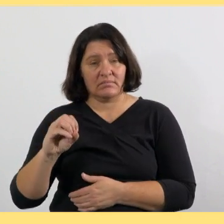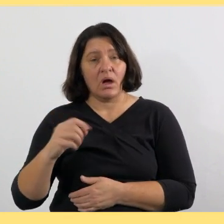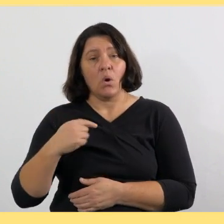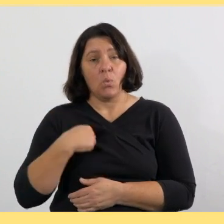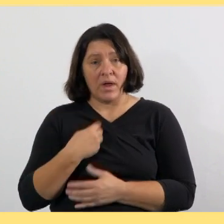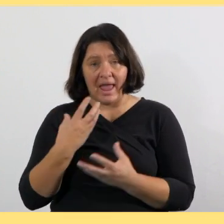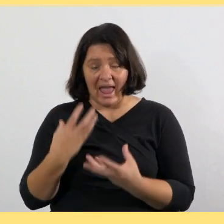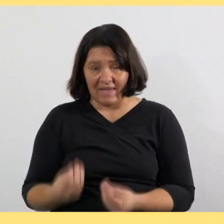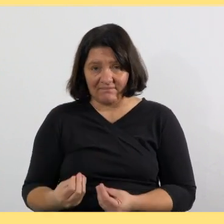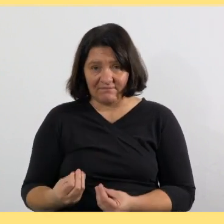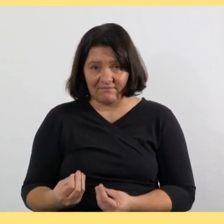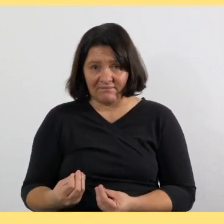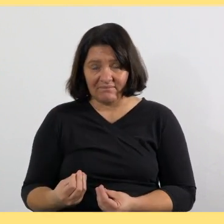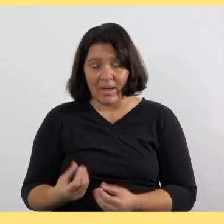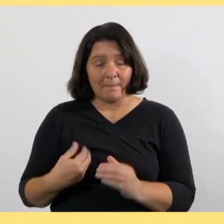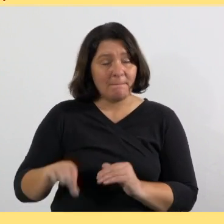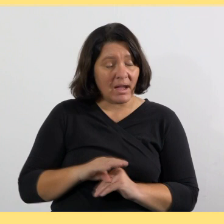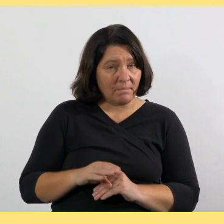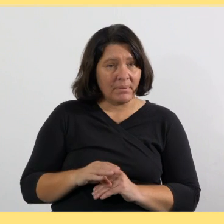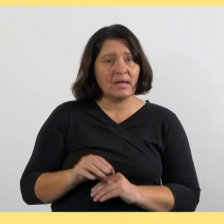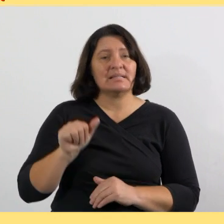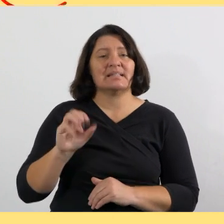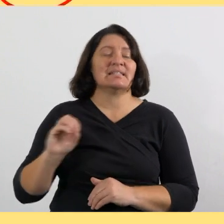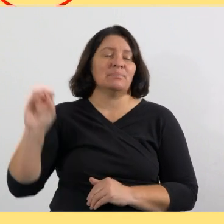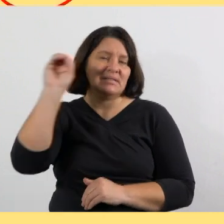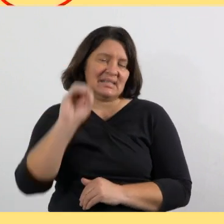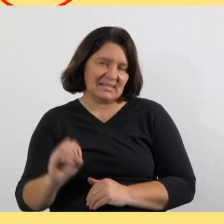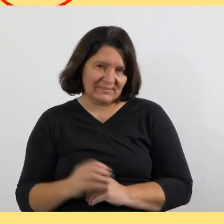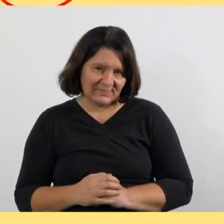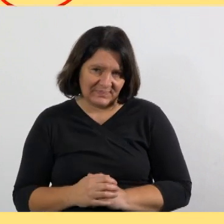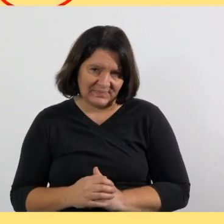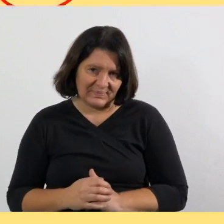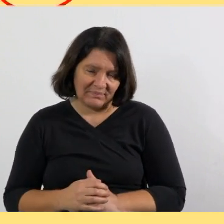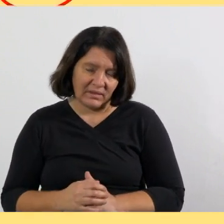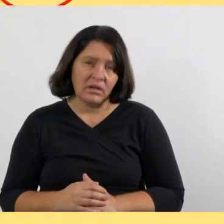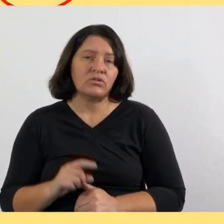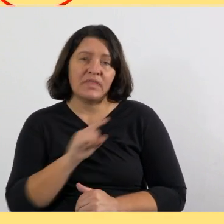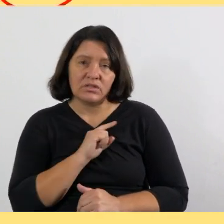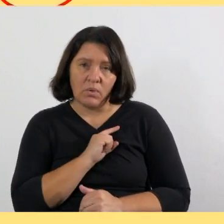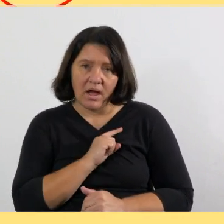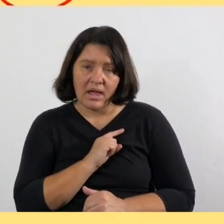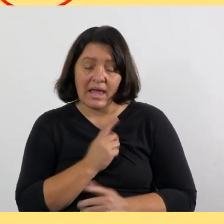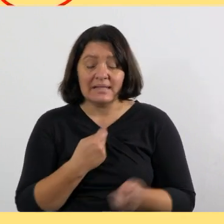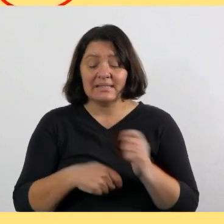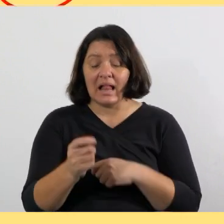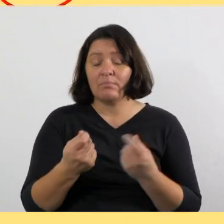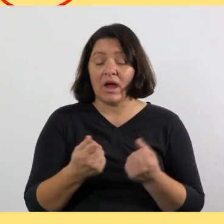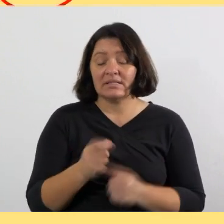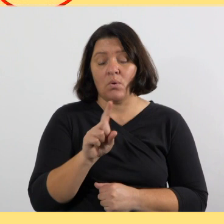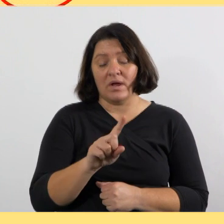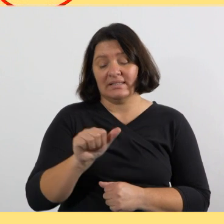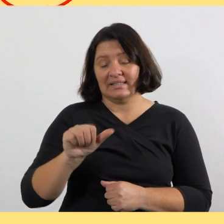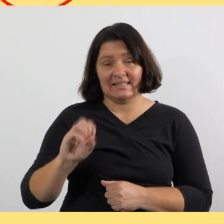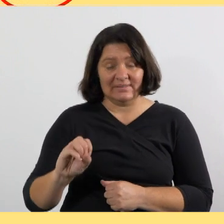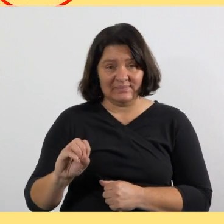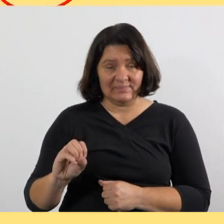100. Markup is given, which is 60%. Therefore, my selling price